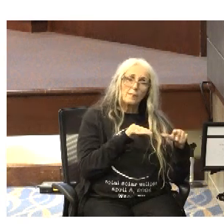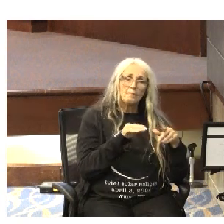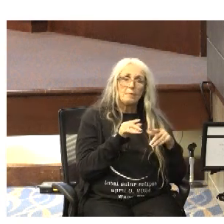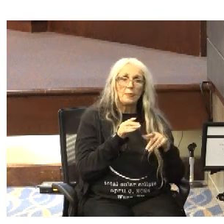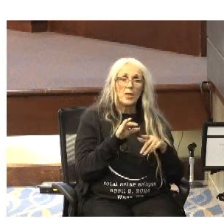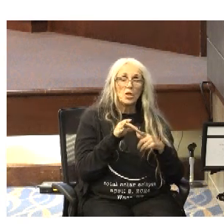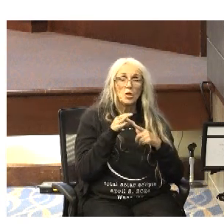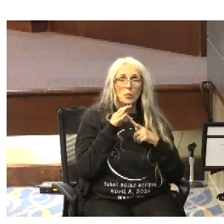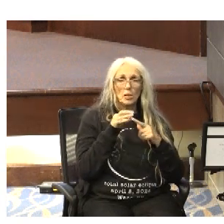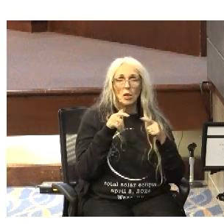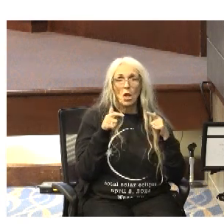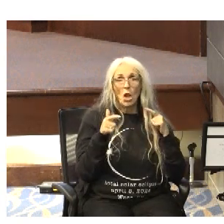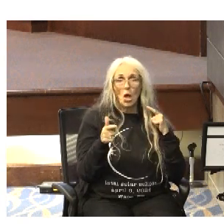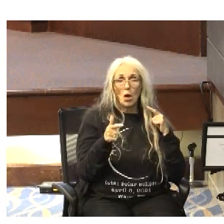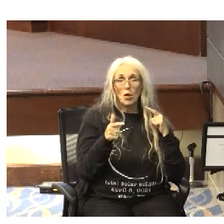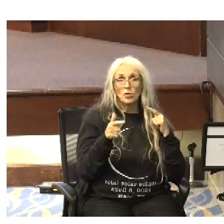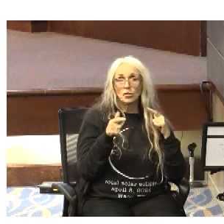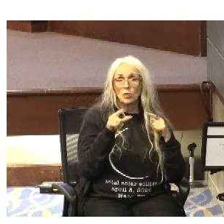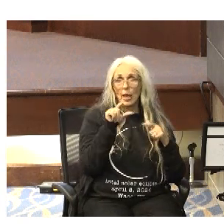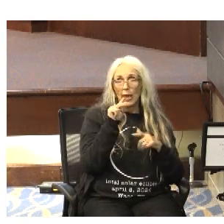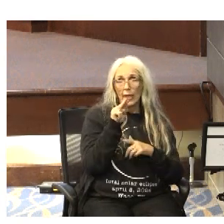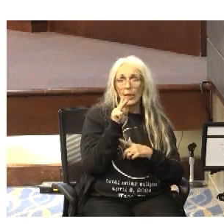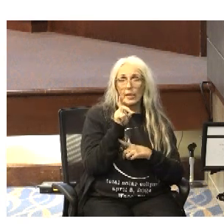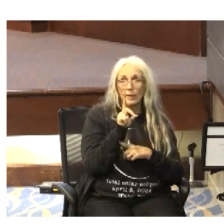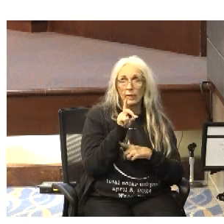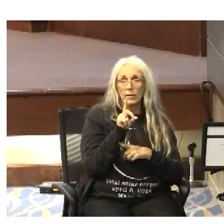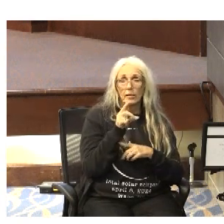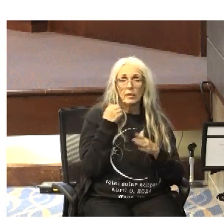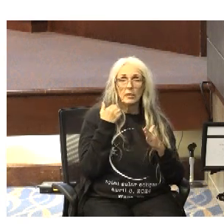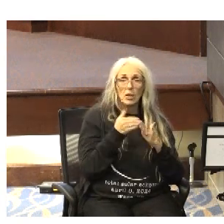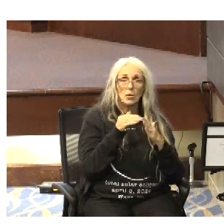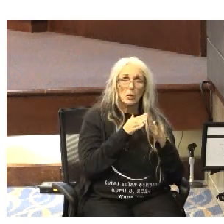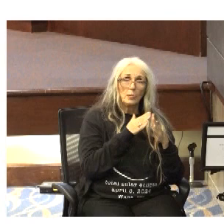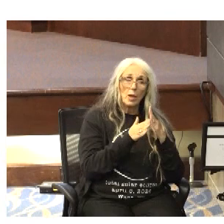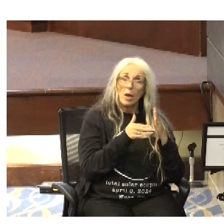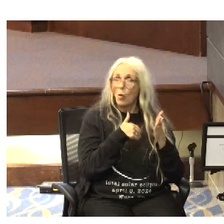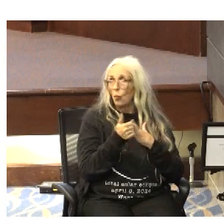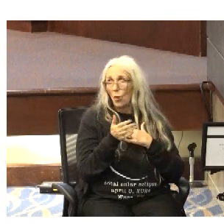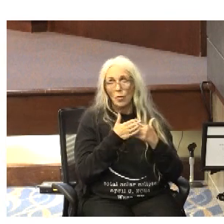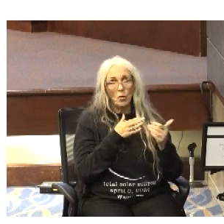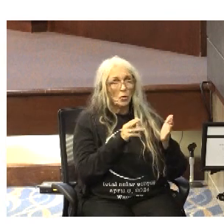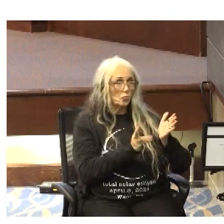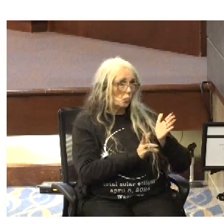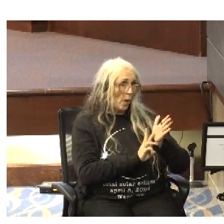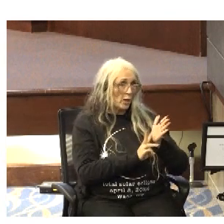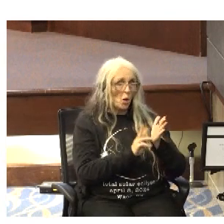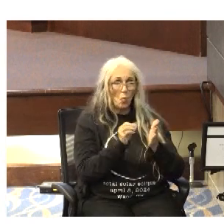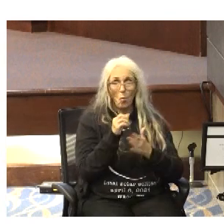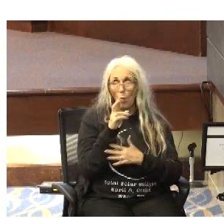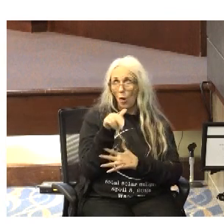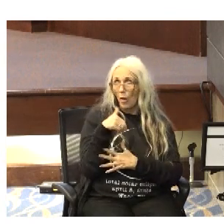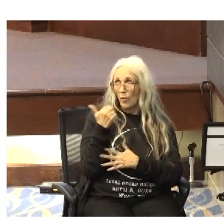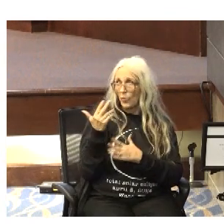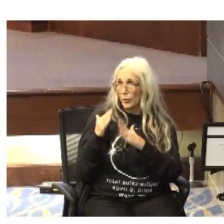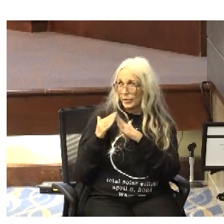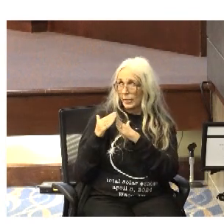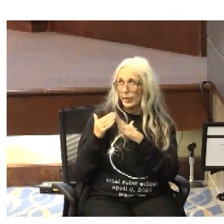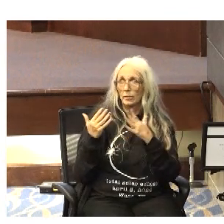Uniquely, a very large tract of land, very close into a community. So whether it's Waco or any other city, it's just very rare to find this.